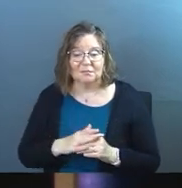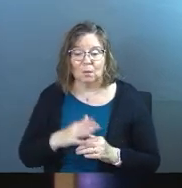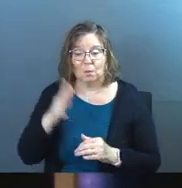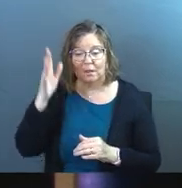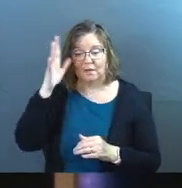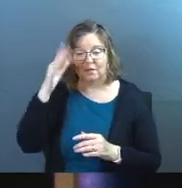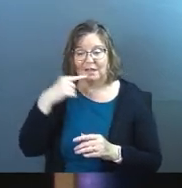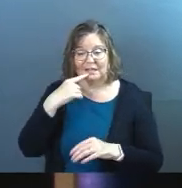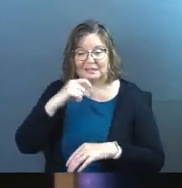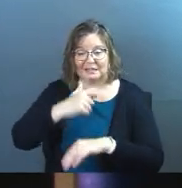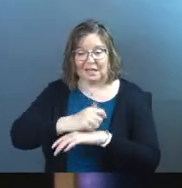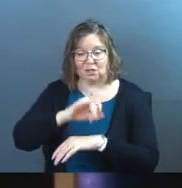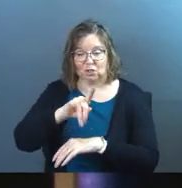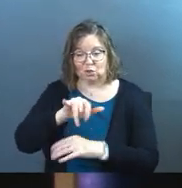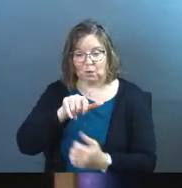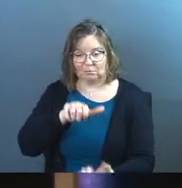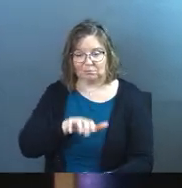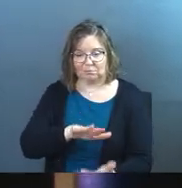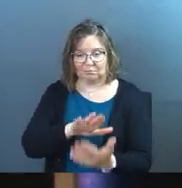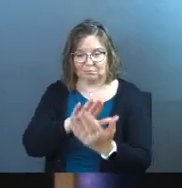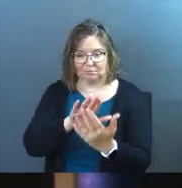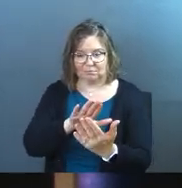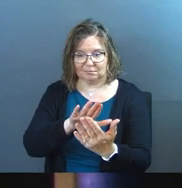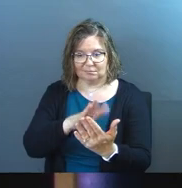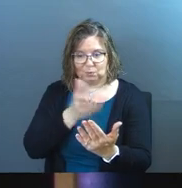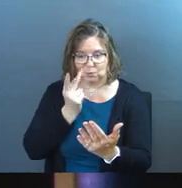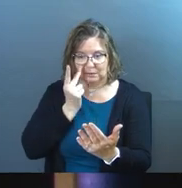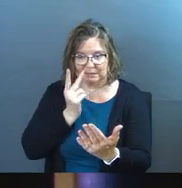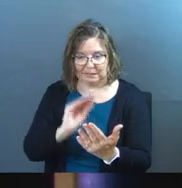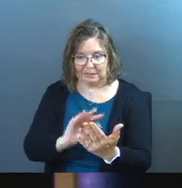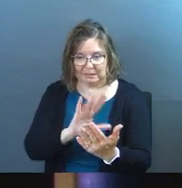Was the Father setting the joy before him right then and there?